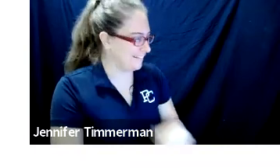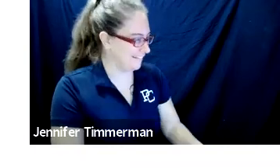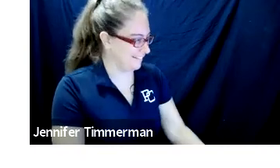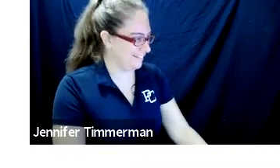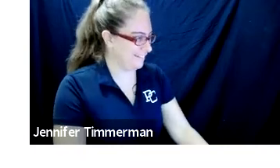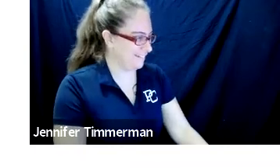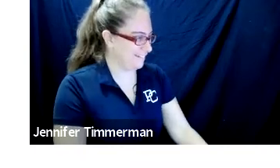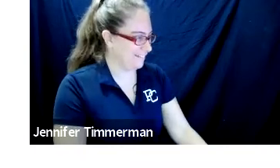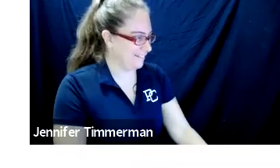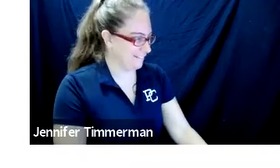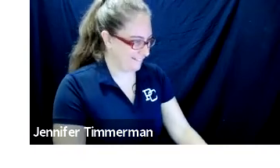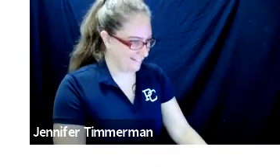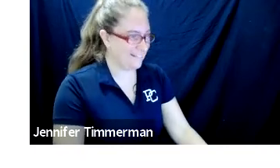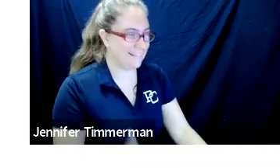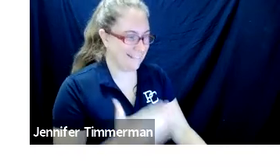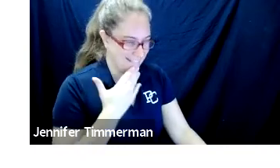vocabulary.